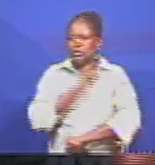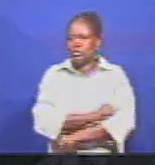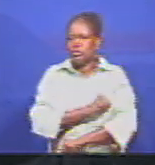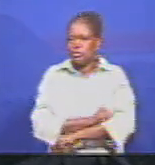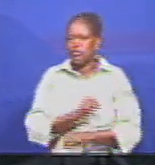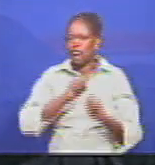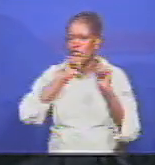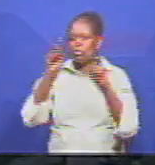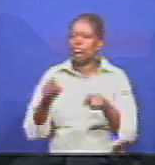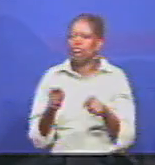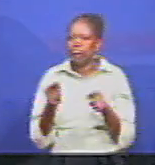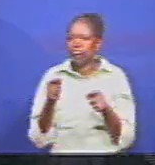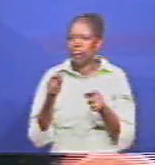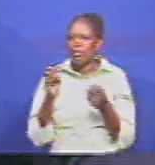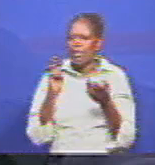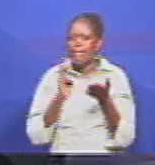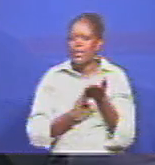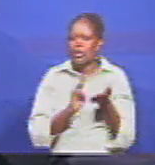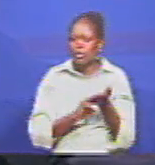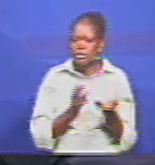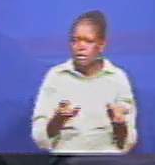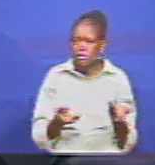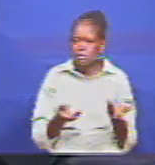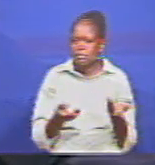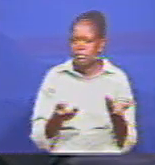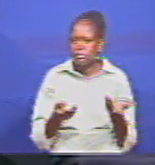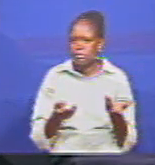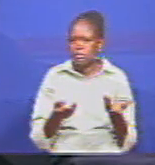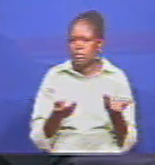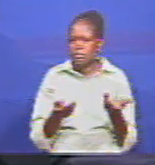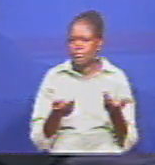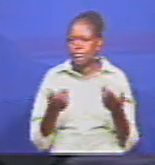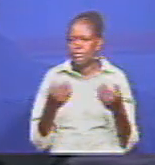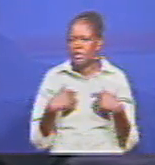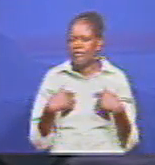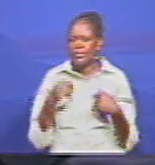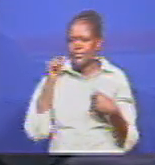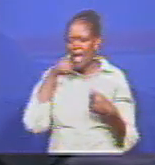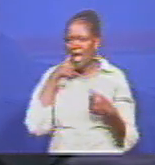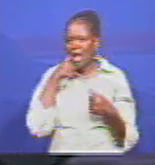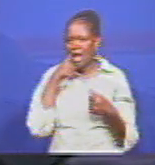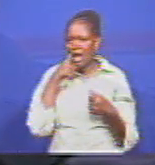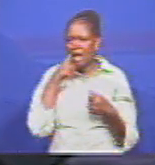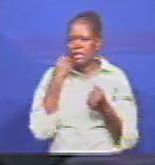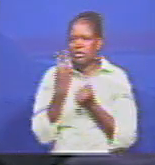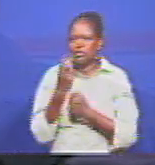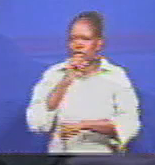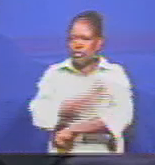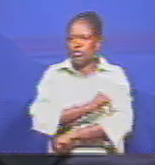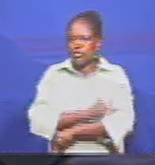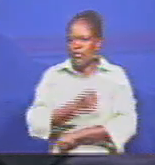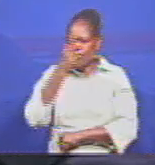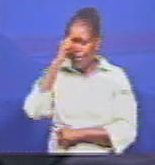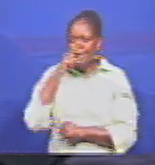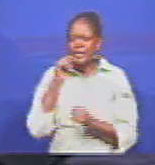go to Migori, yes. up there, there is a very nice secondary school for boys